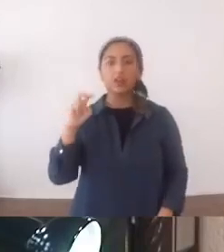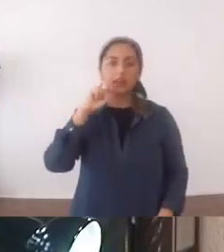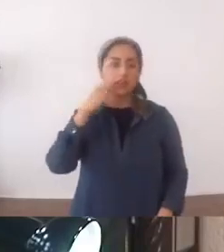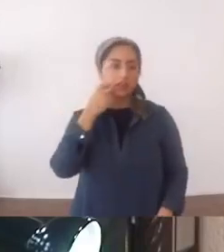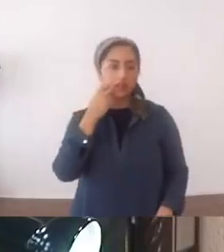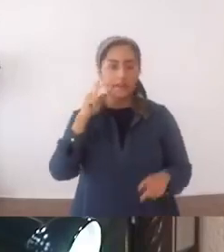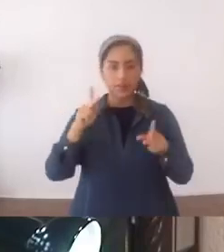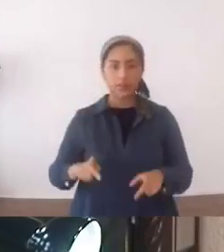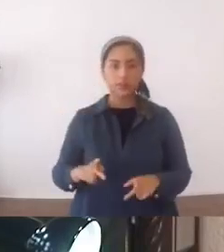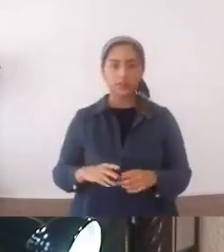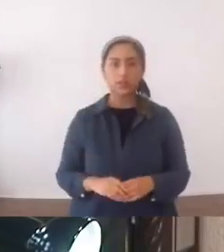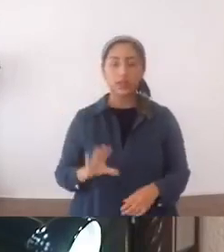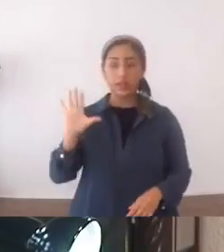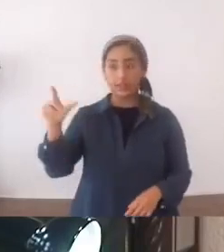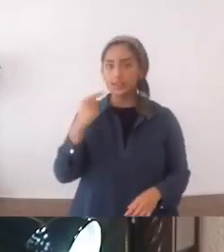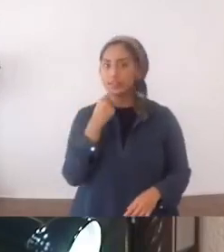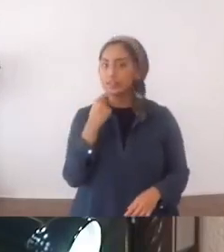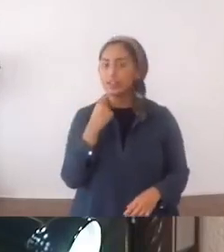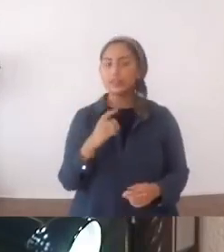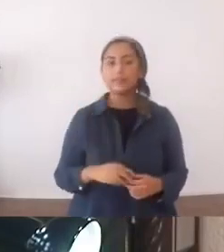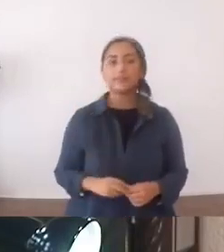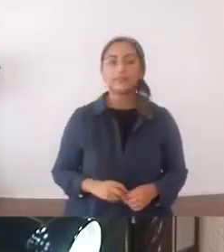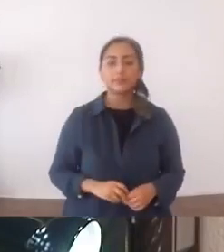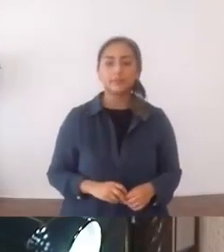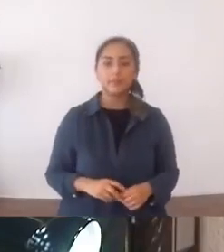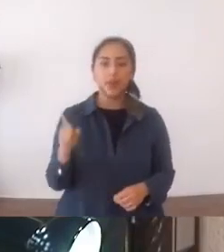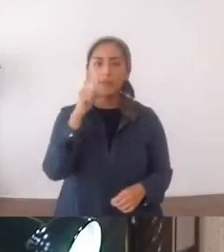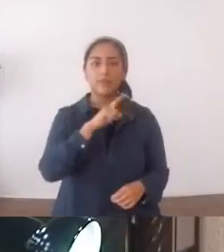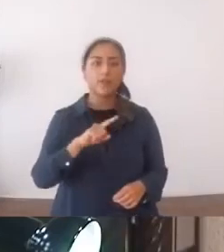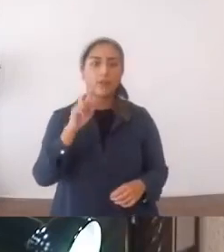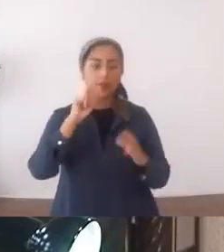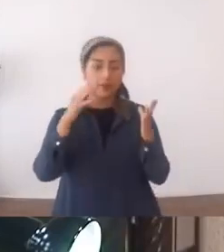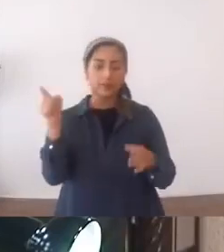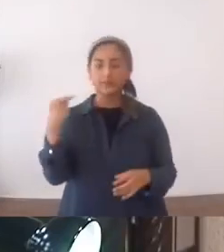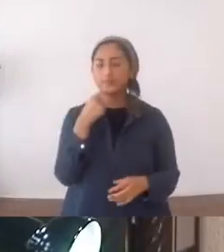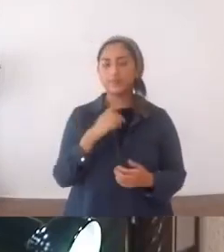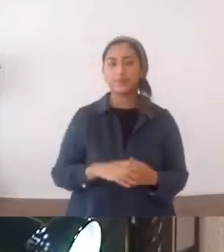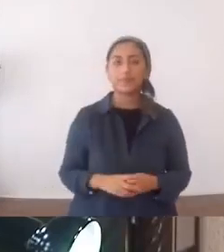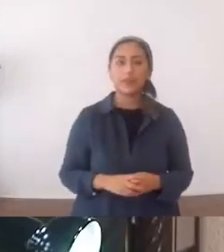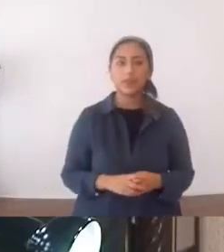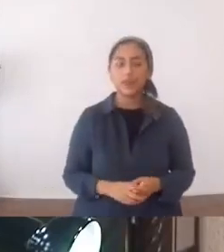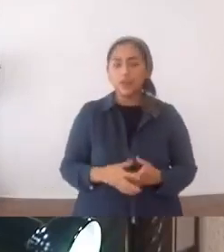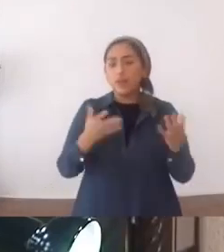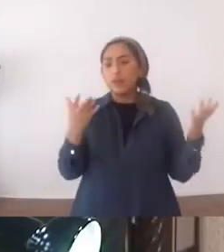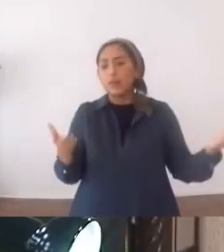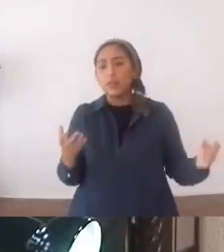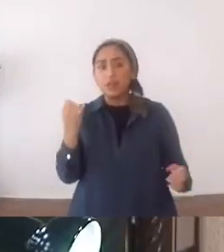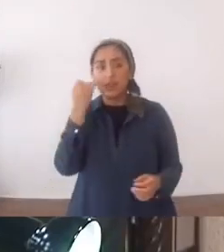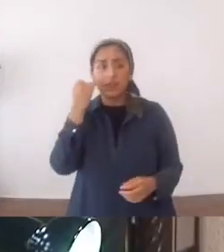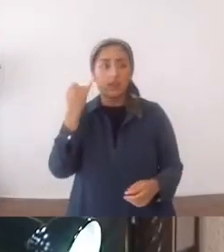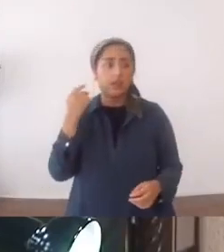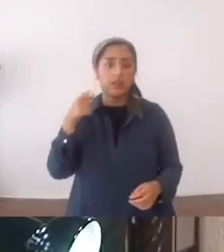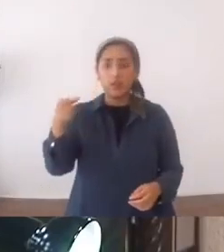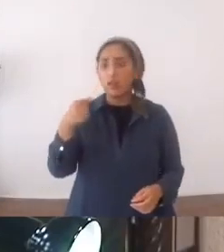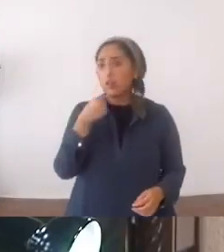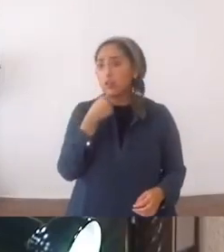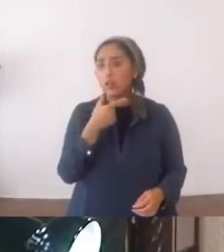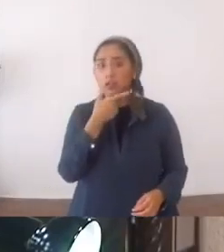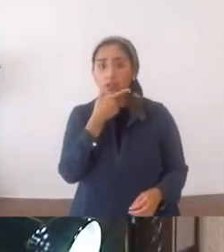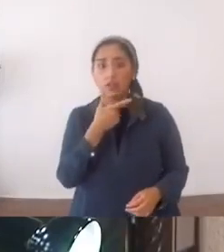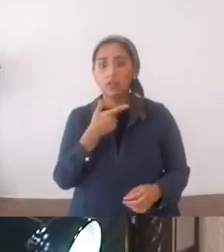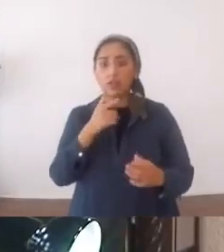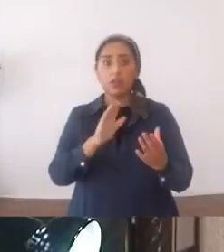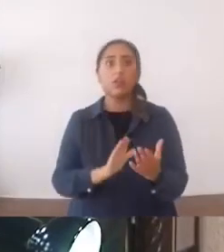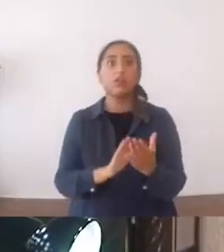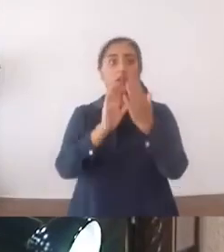the feet of a transsexual. Él dice esto, He says el this. falso profeta The dice fake esto. prophet, he says this. Bueno, si un homosexual